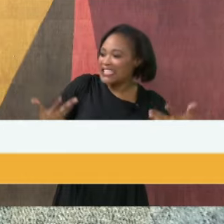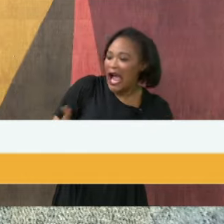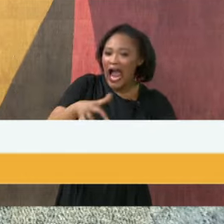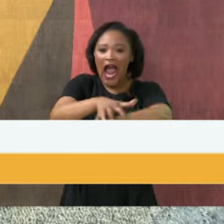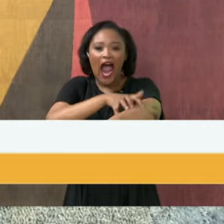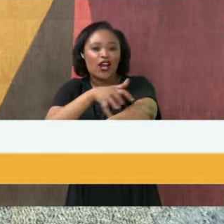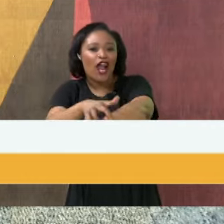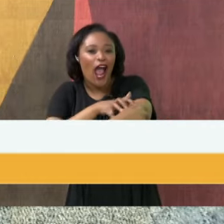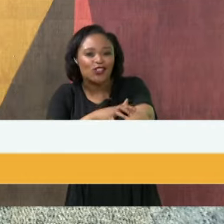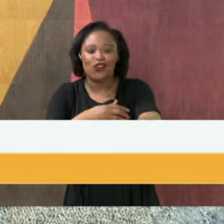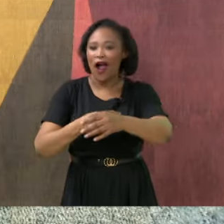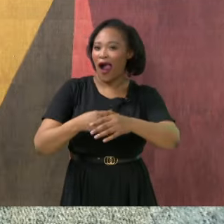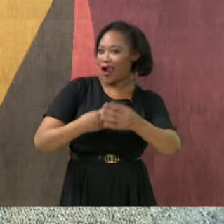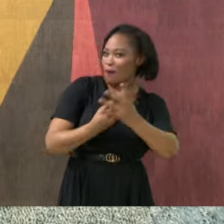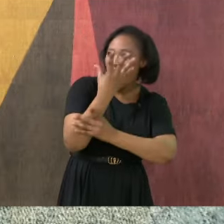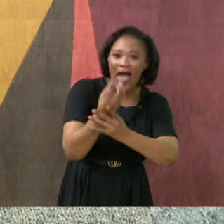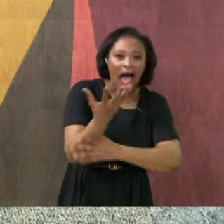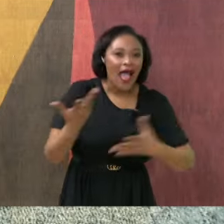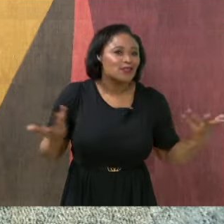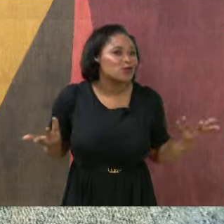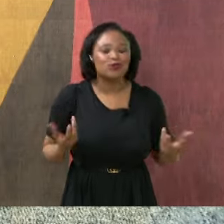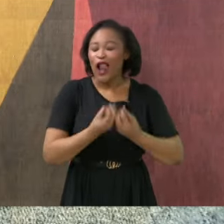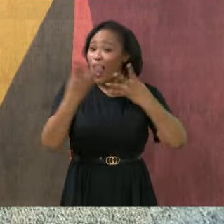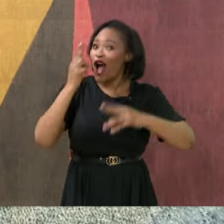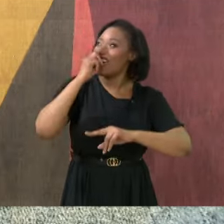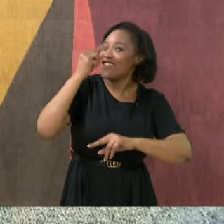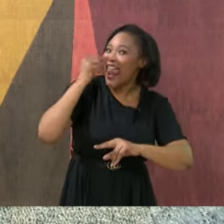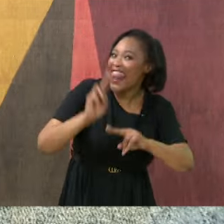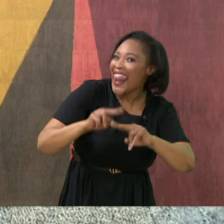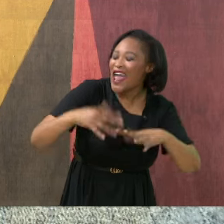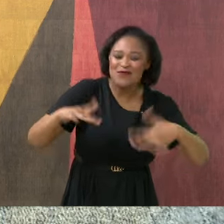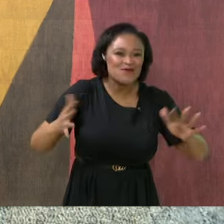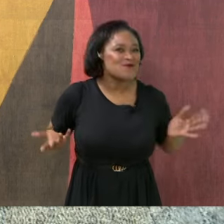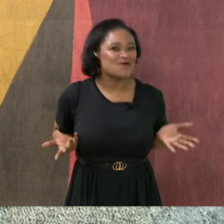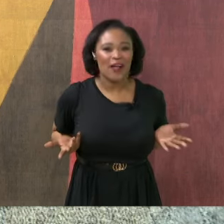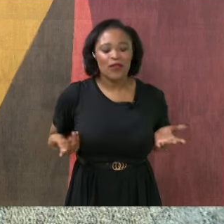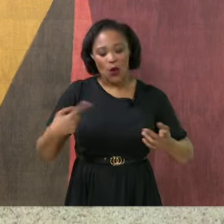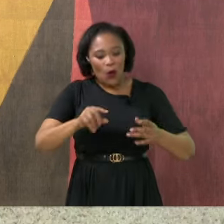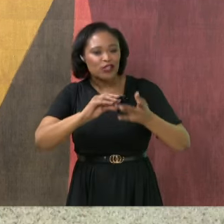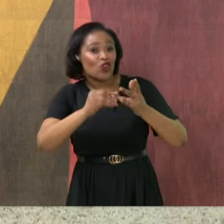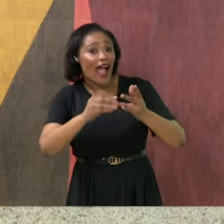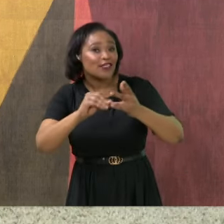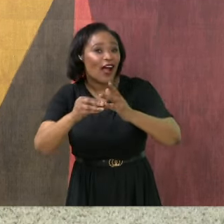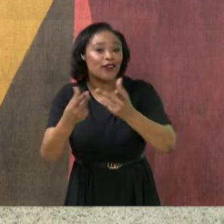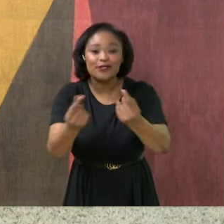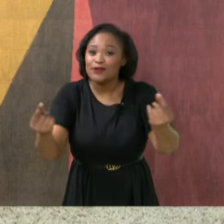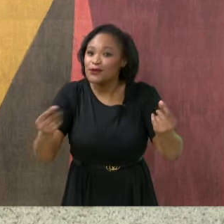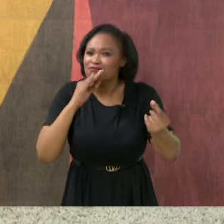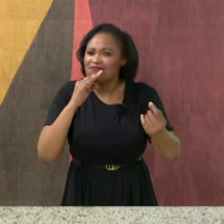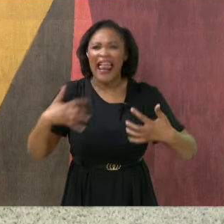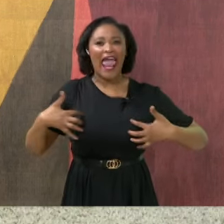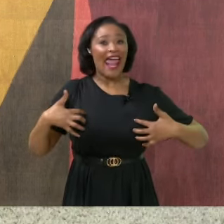Yeah, it was a lot of fun, and it's currently all undergoing trials. Mm. So it's very exciting what can come from